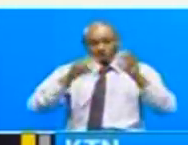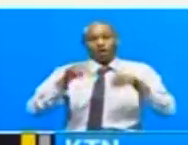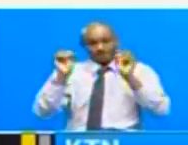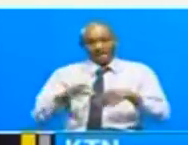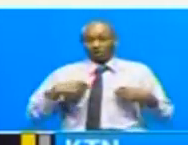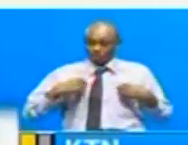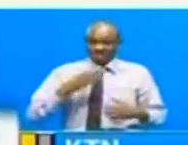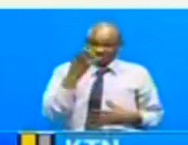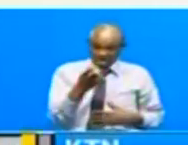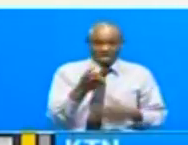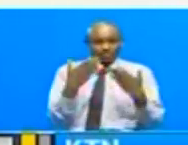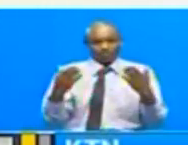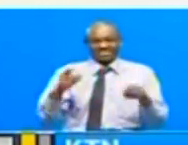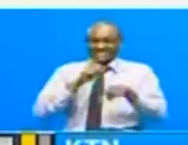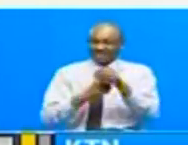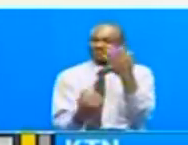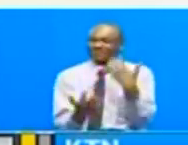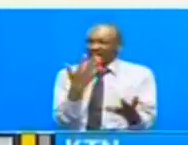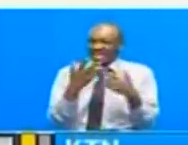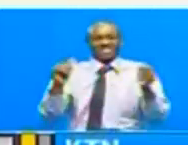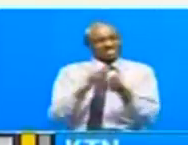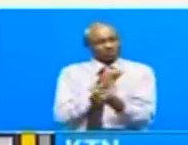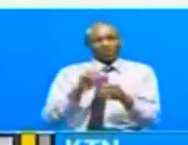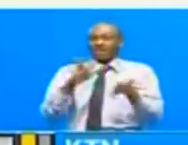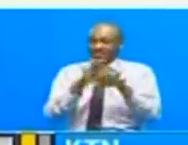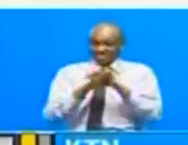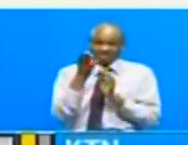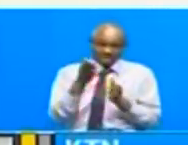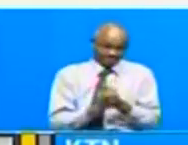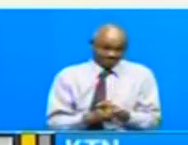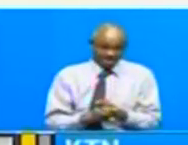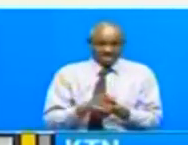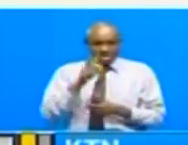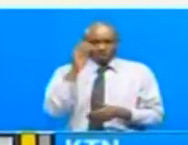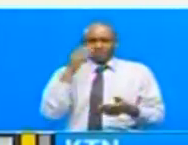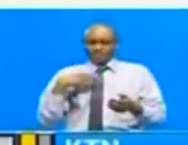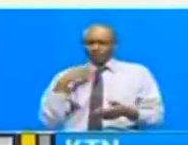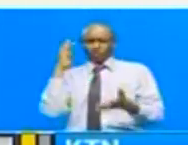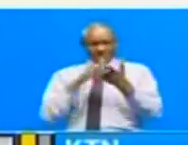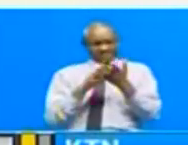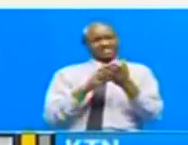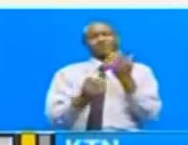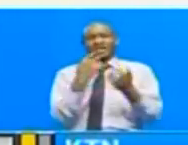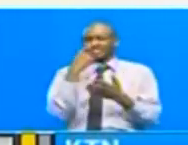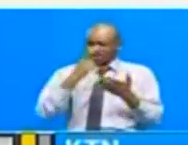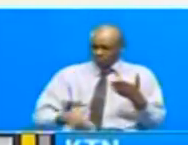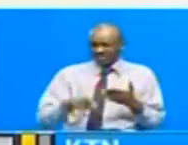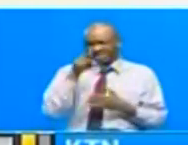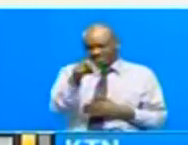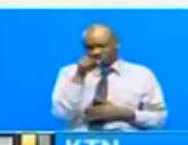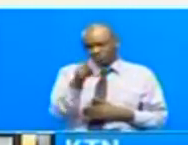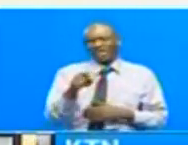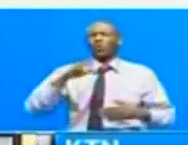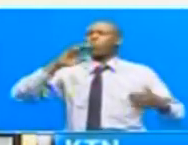their property in the Dawn fire at the popular Gikomba market. Those who witnessed the fire incident have characterized it as